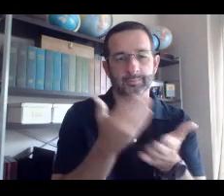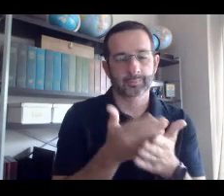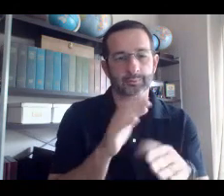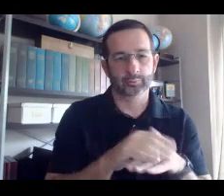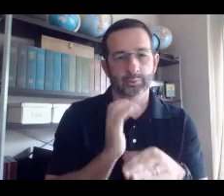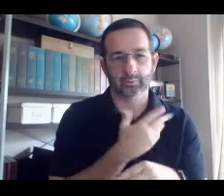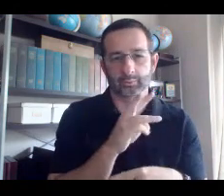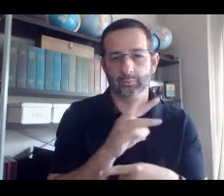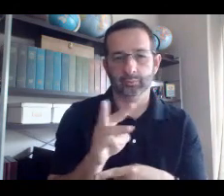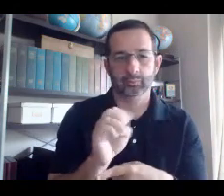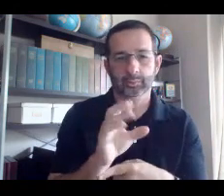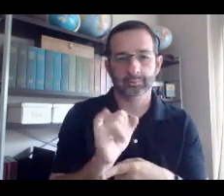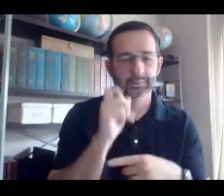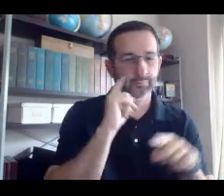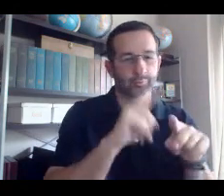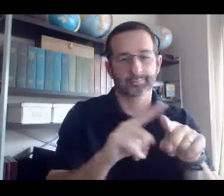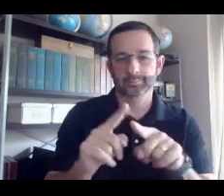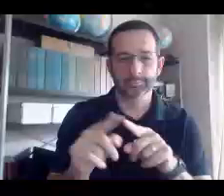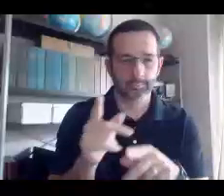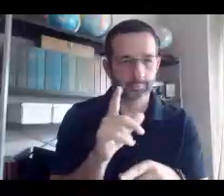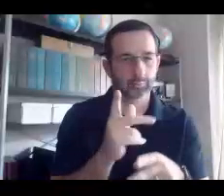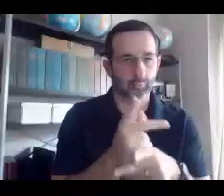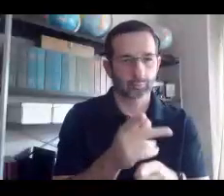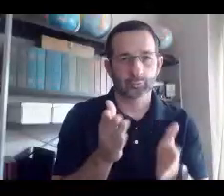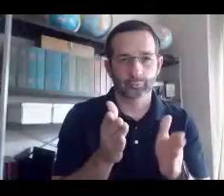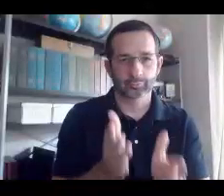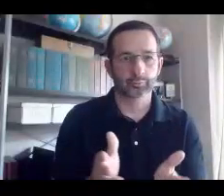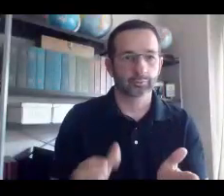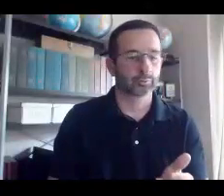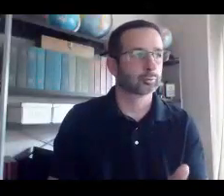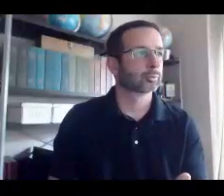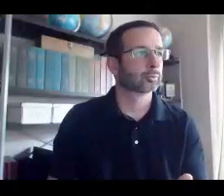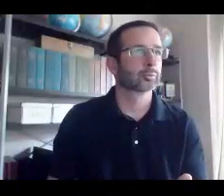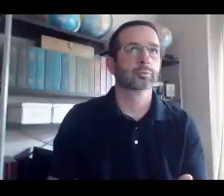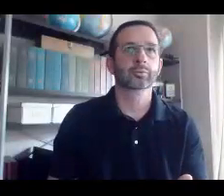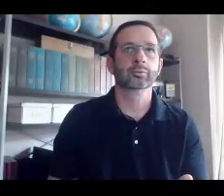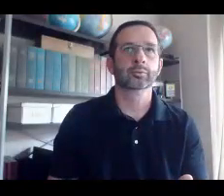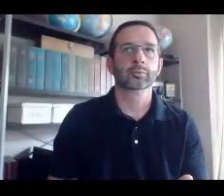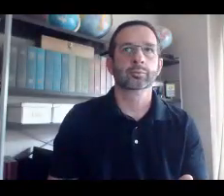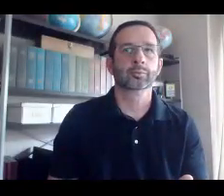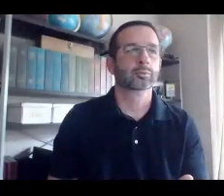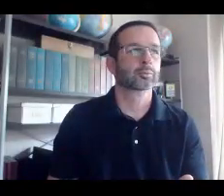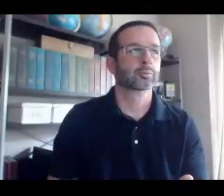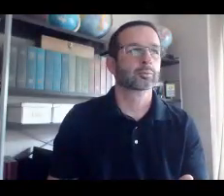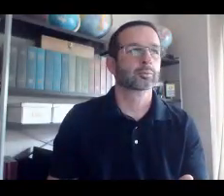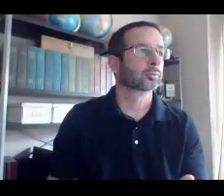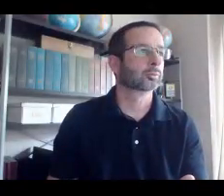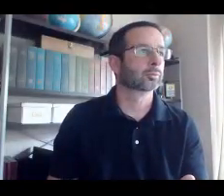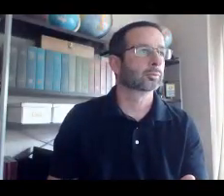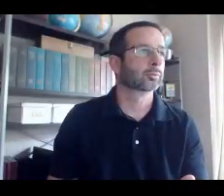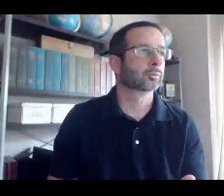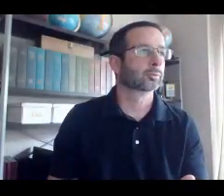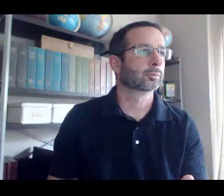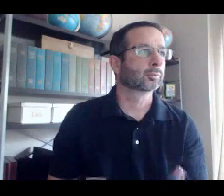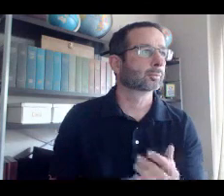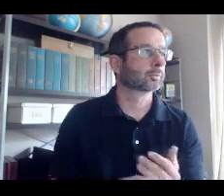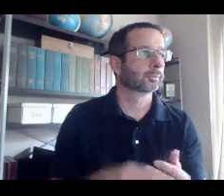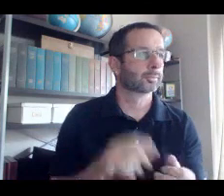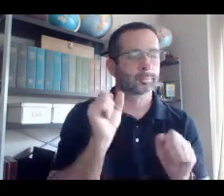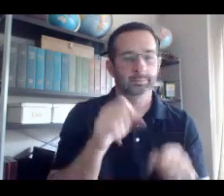We also have examples of payment verifications located on our website for different loan servicers and what that could look like for